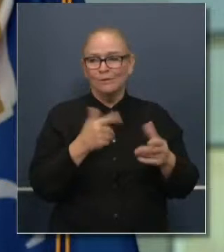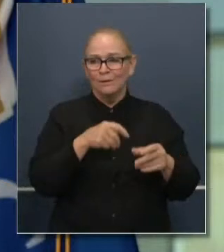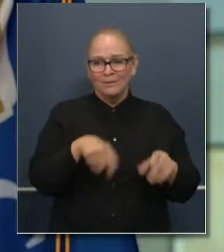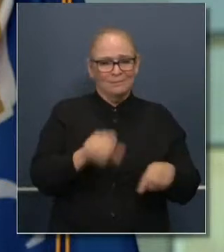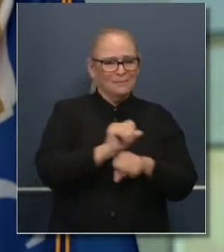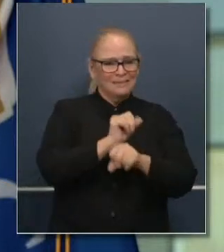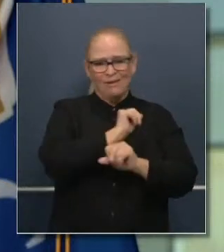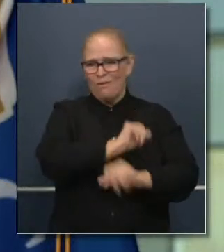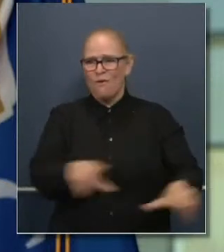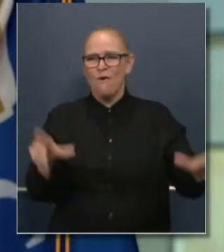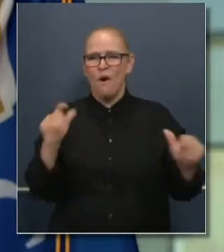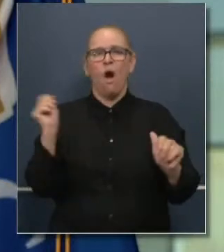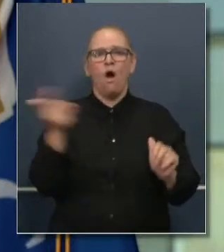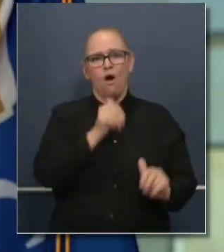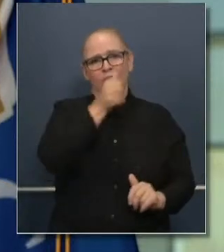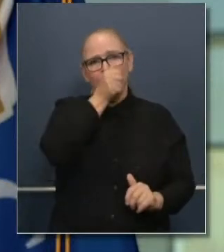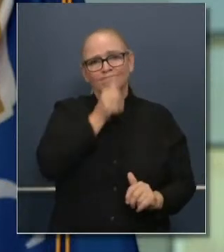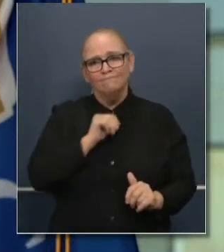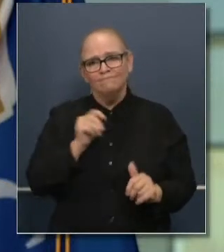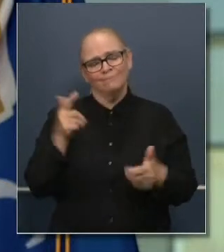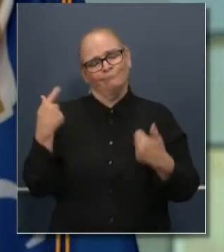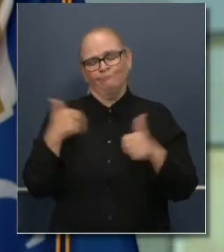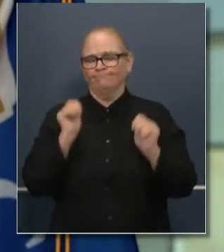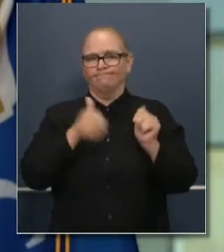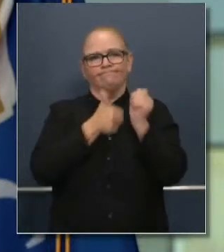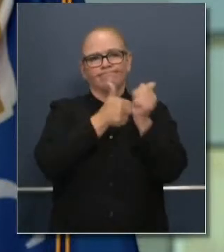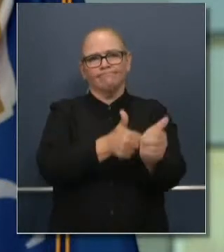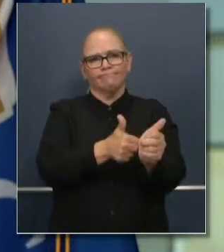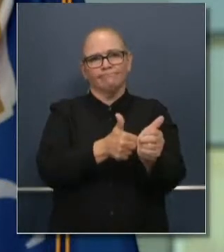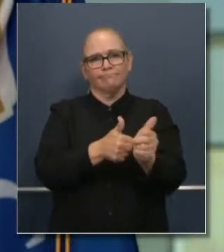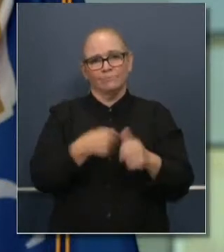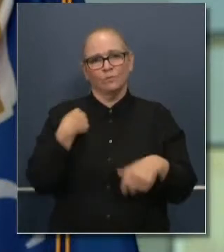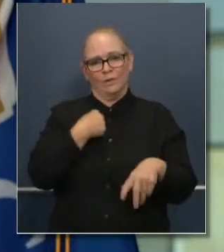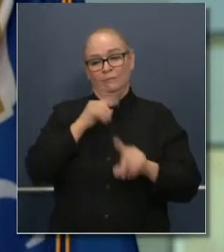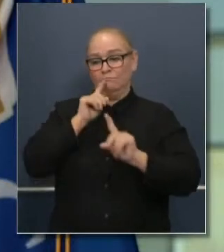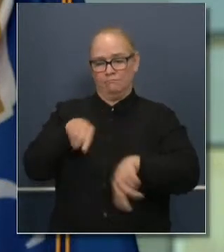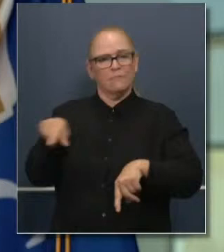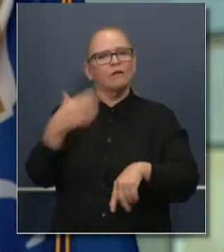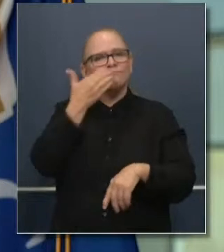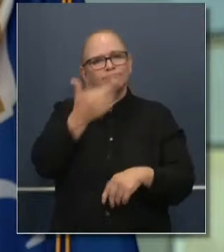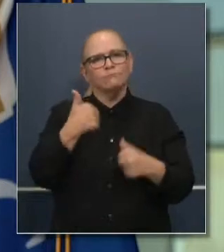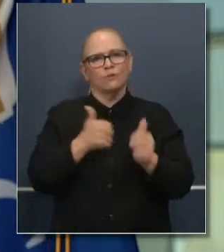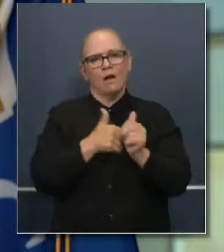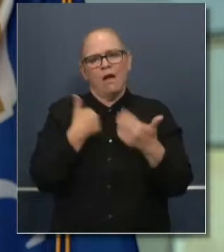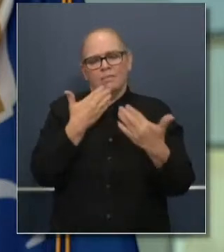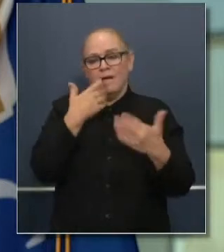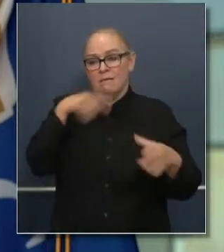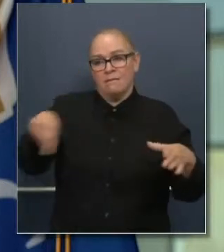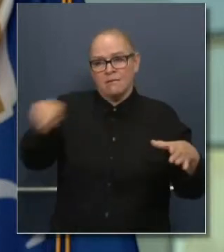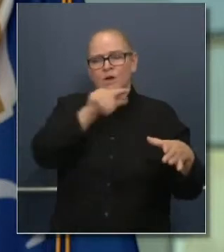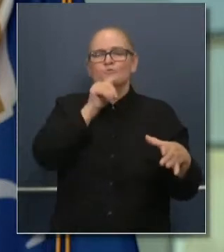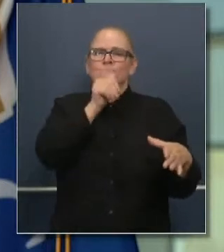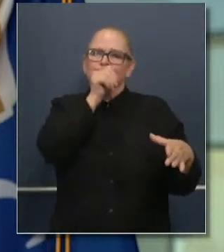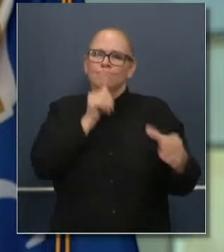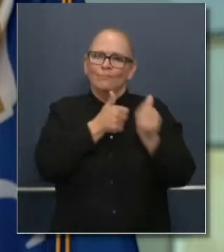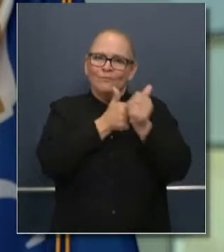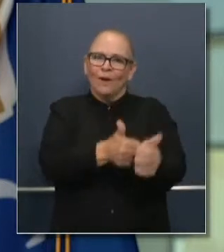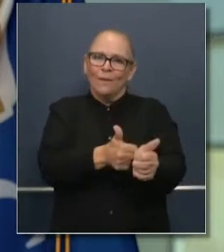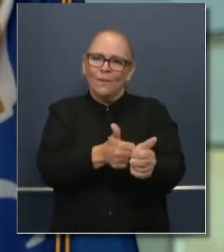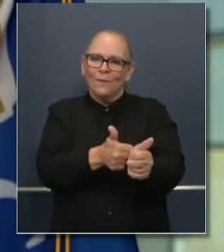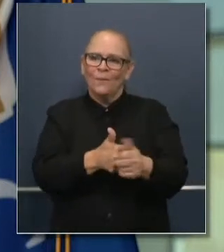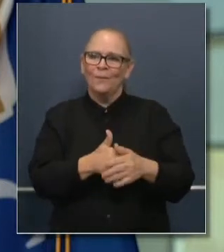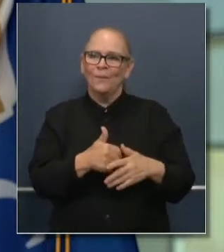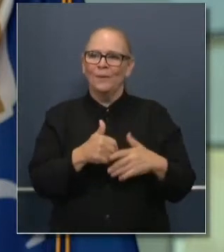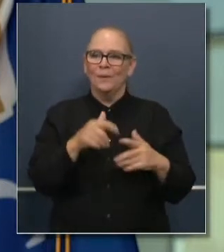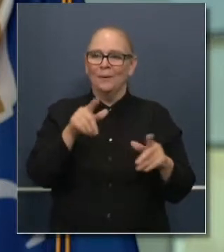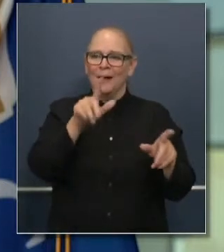it's example in all the outreach that's been done and the incredible compliance that we've seen. We haven't seen it everywhere, and